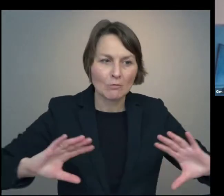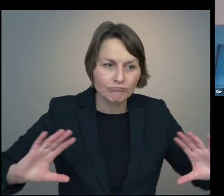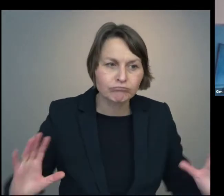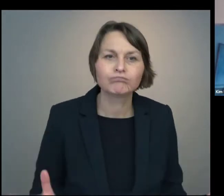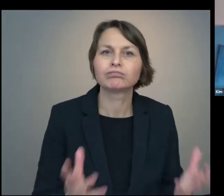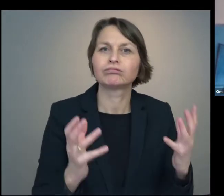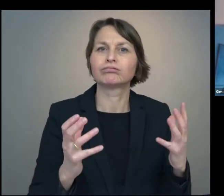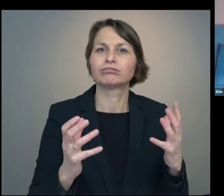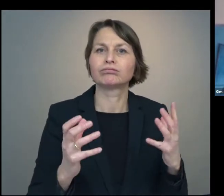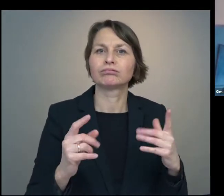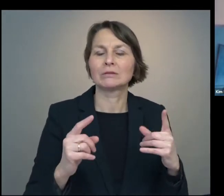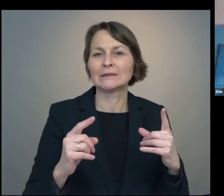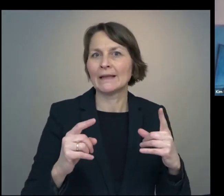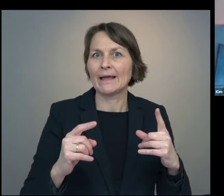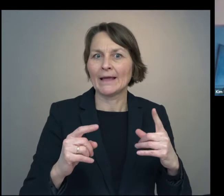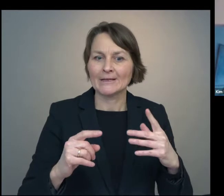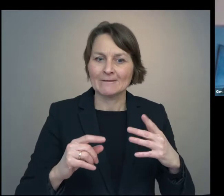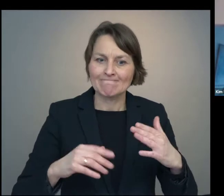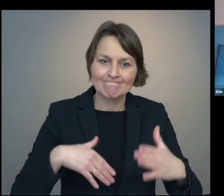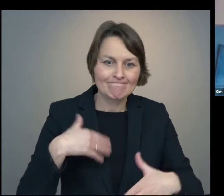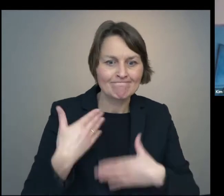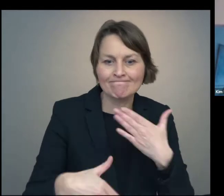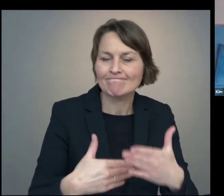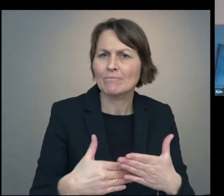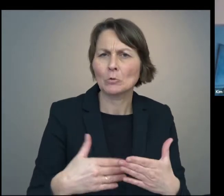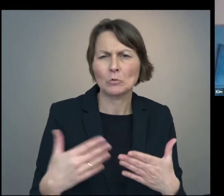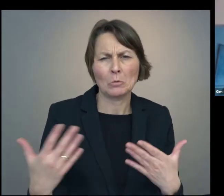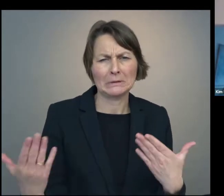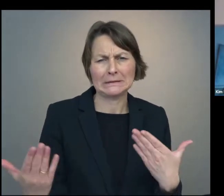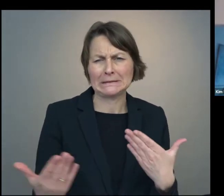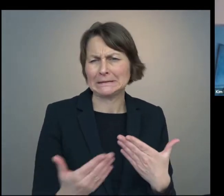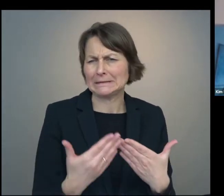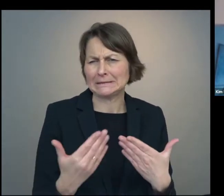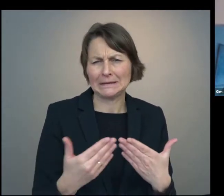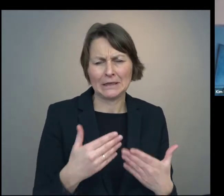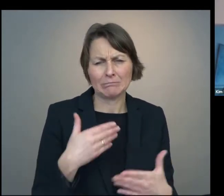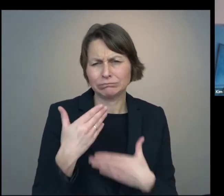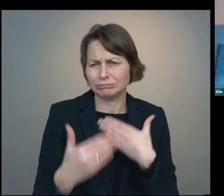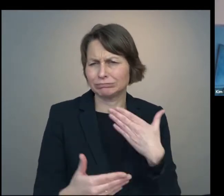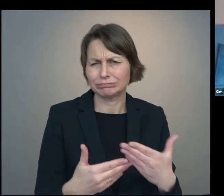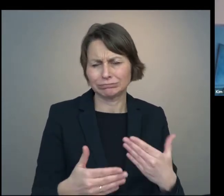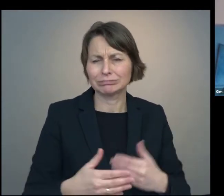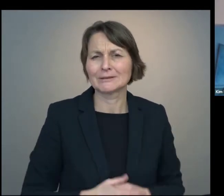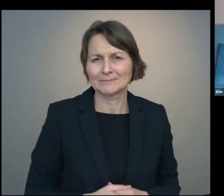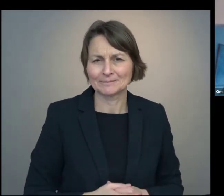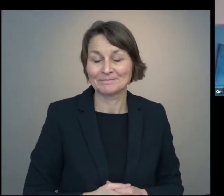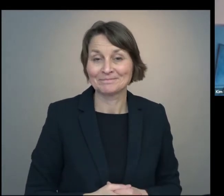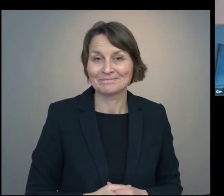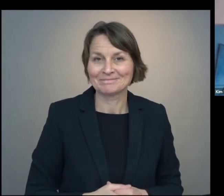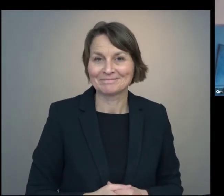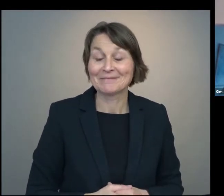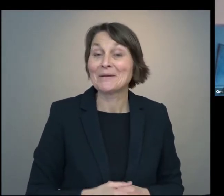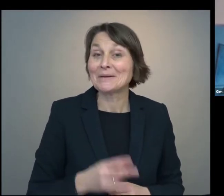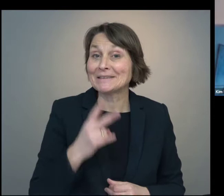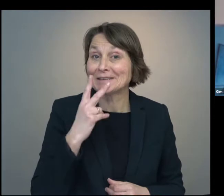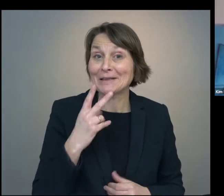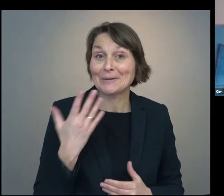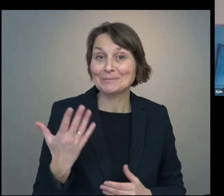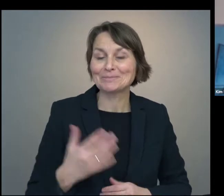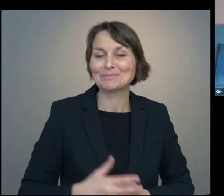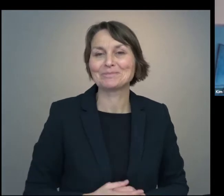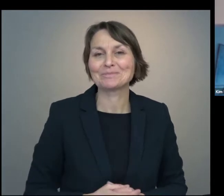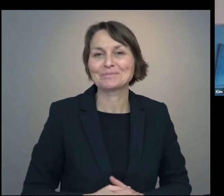community activity easily done in the Netherlands, in the US, and we could also,